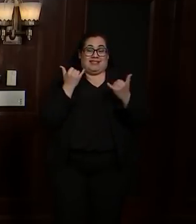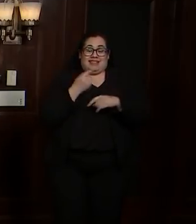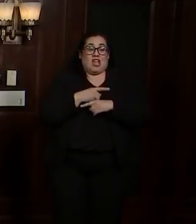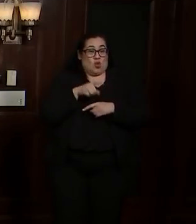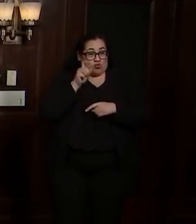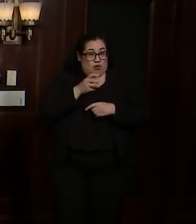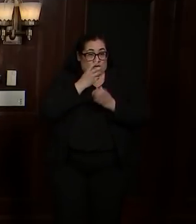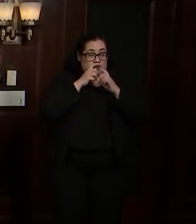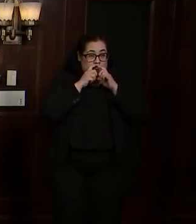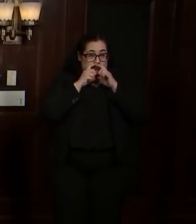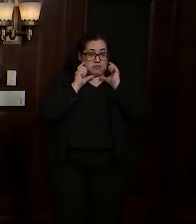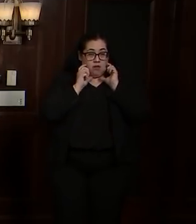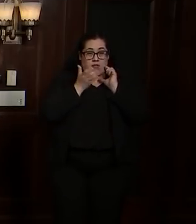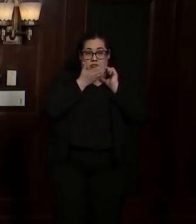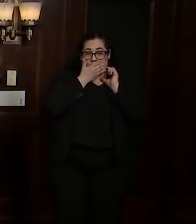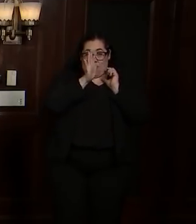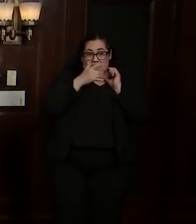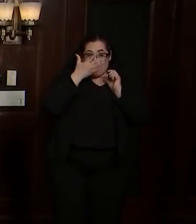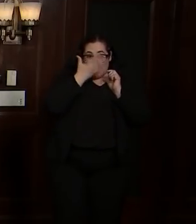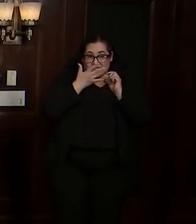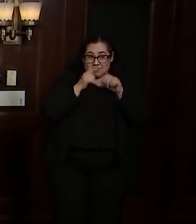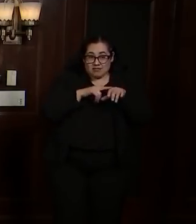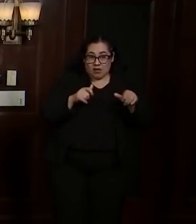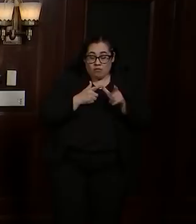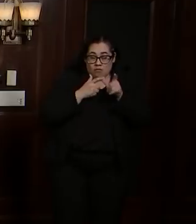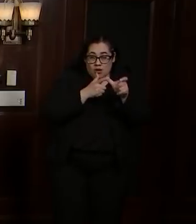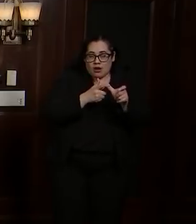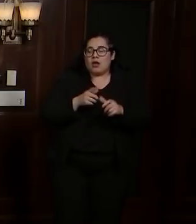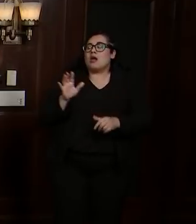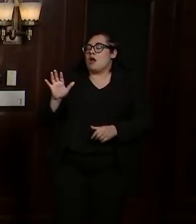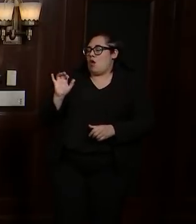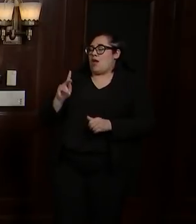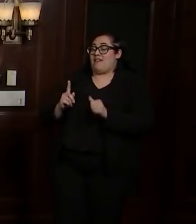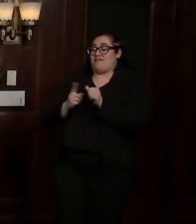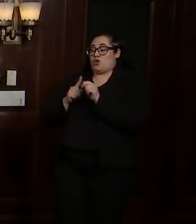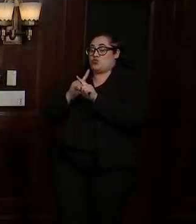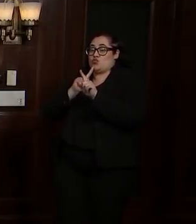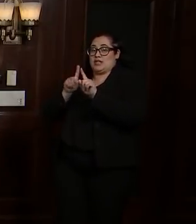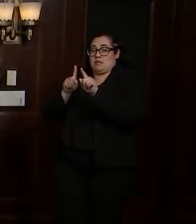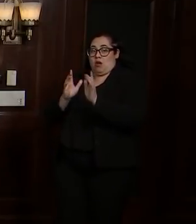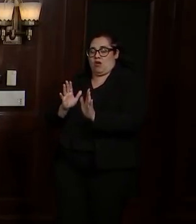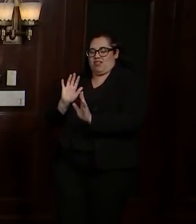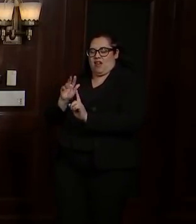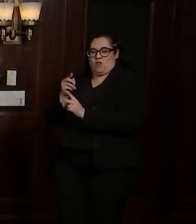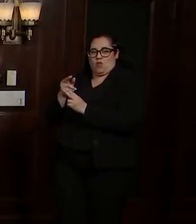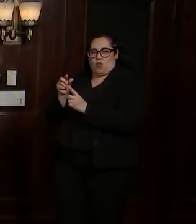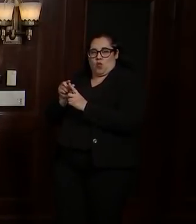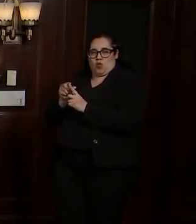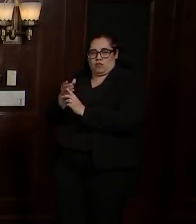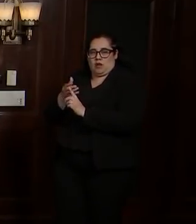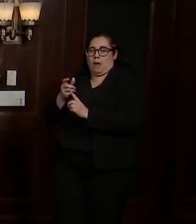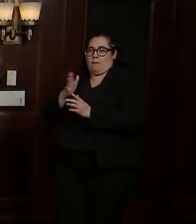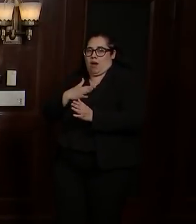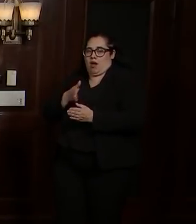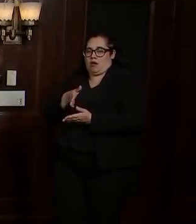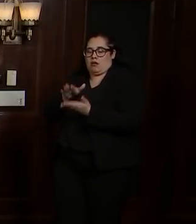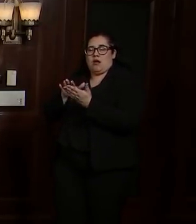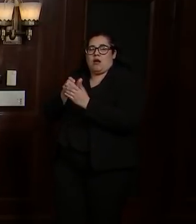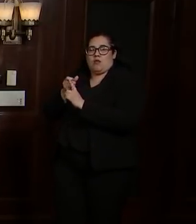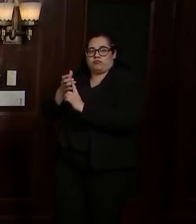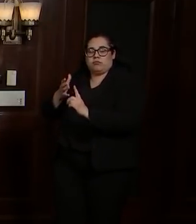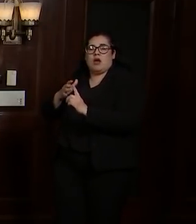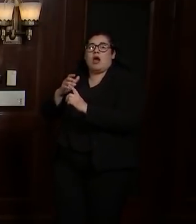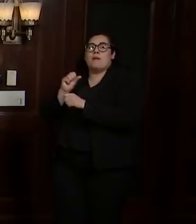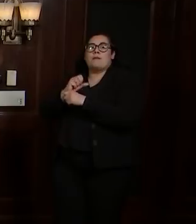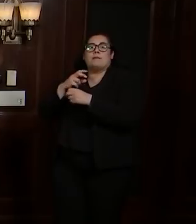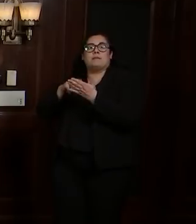do it? So first responder, the way I use it, is just talking about those firefighters and police officers